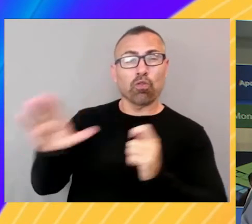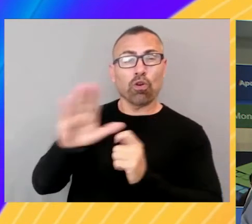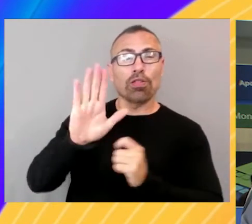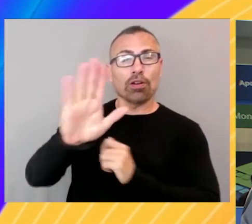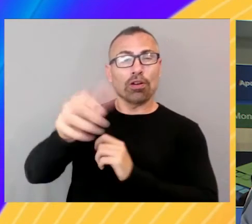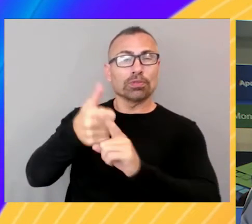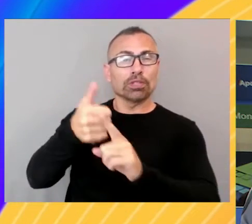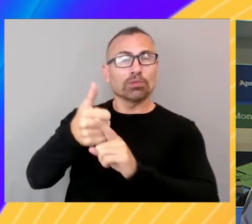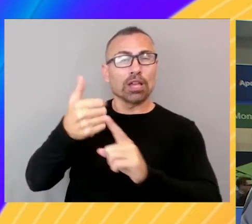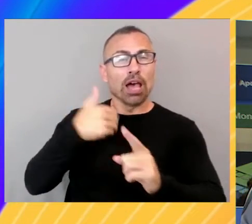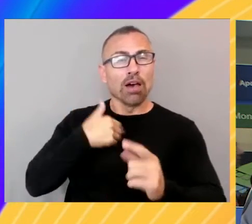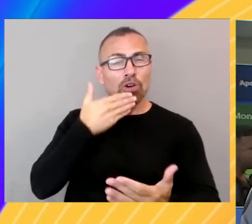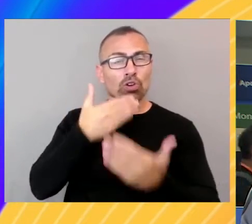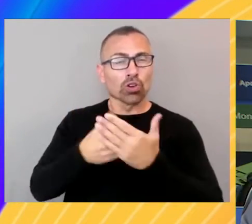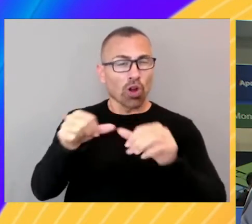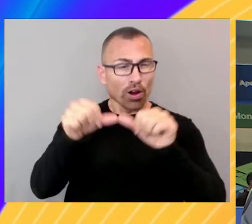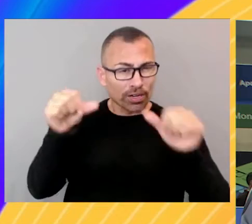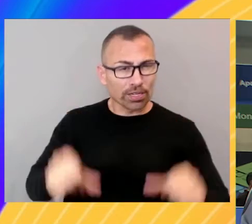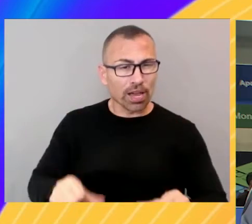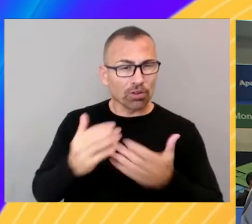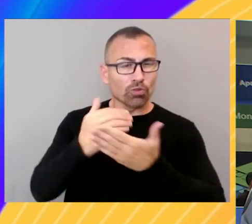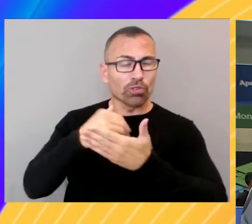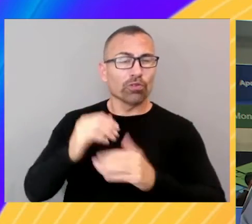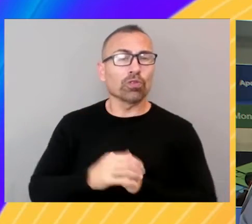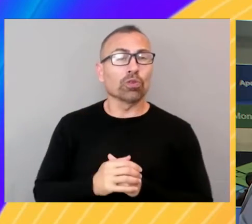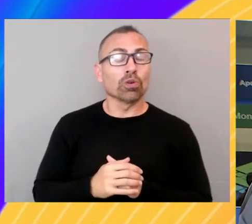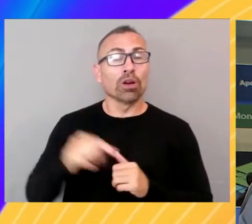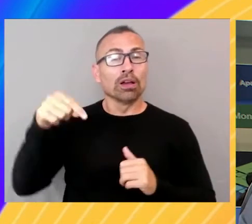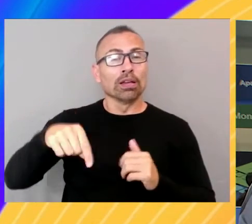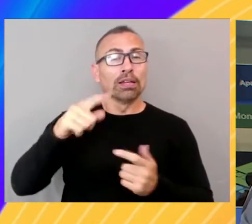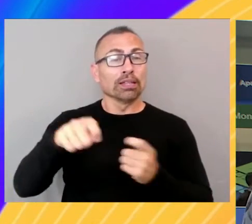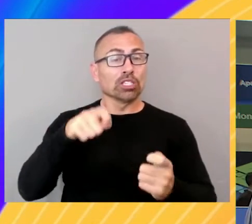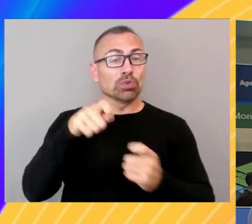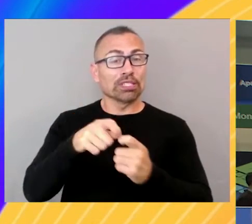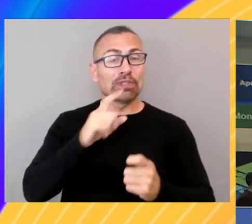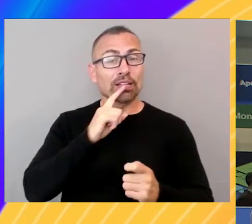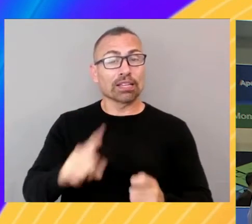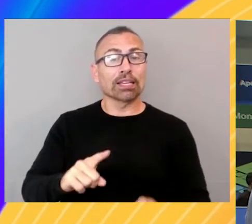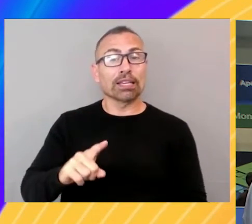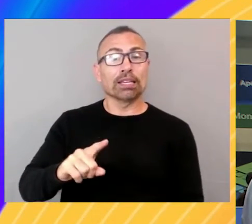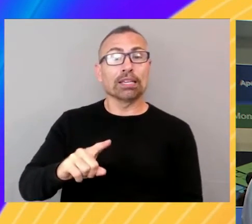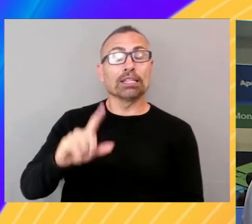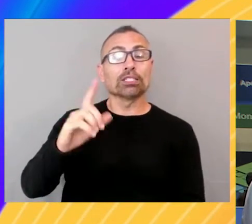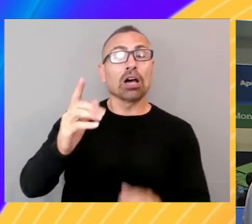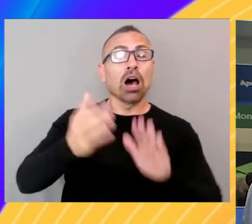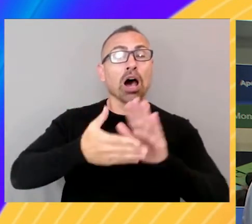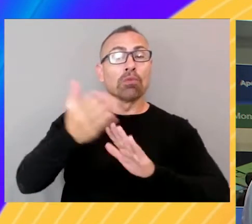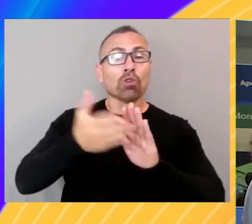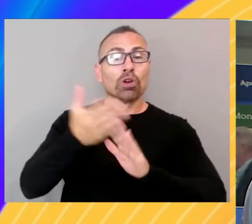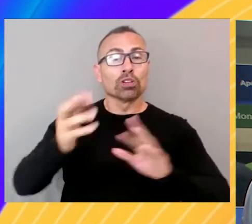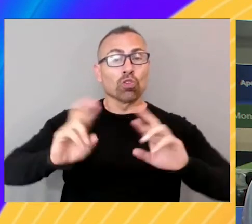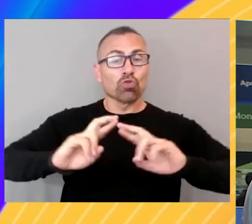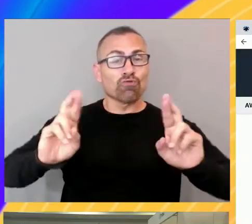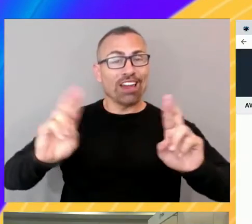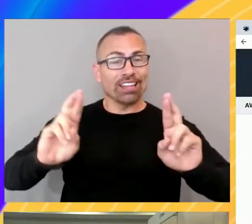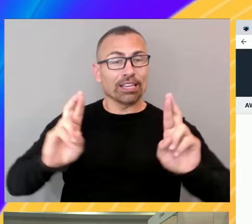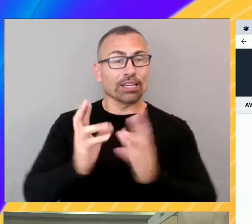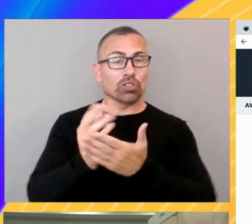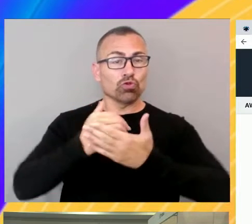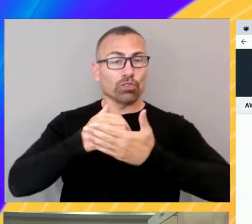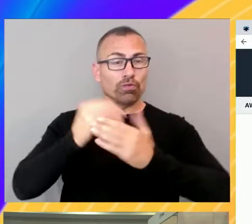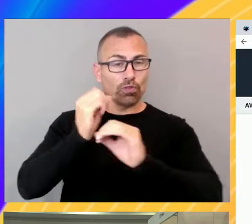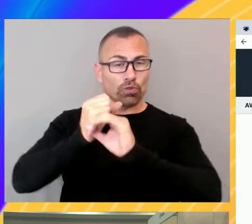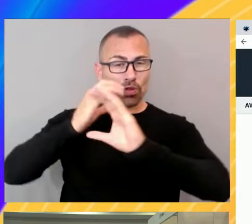this specific lens it's the Operational Readiness Review. And the origin of it is when our service teams build services, we